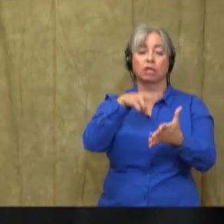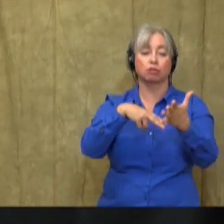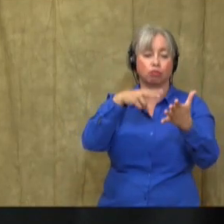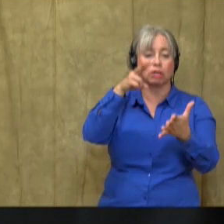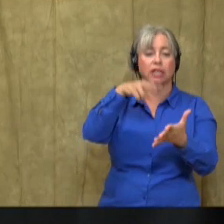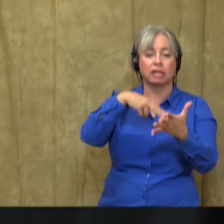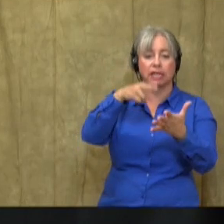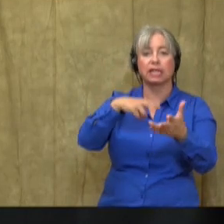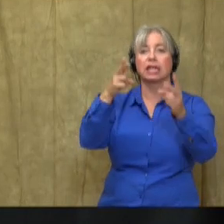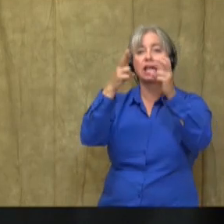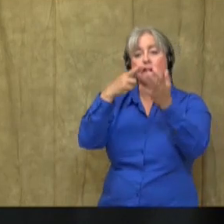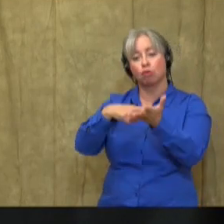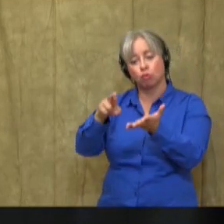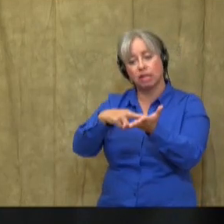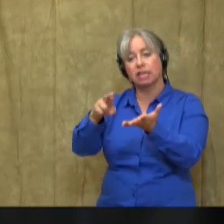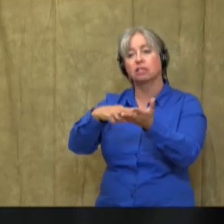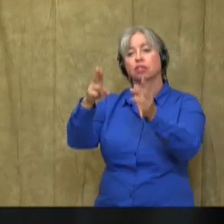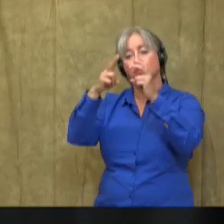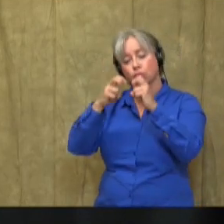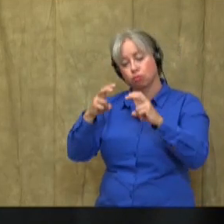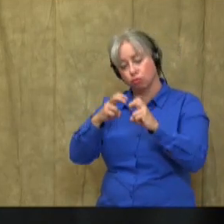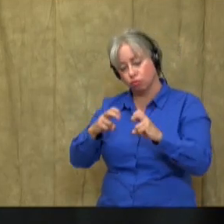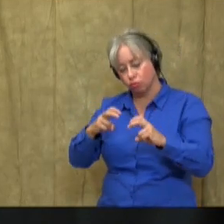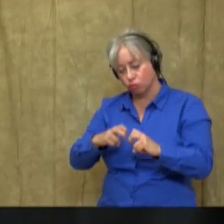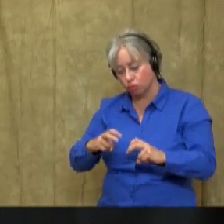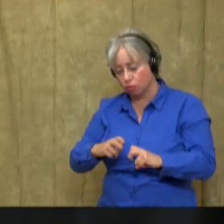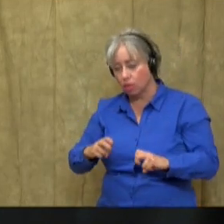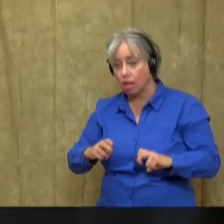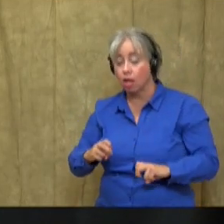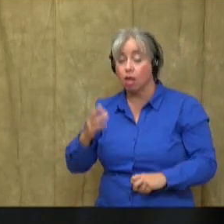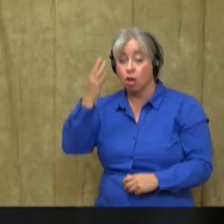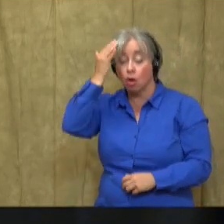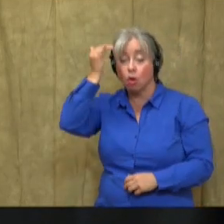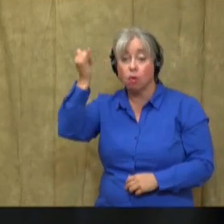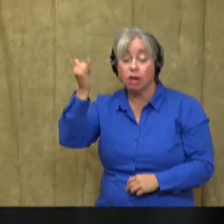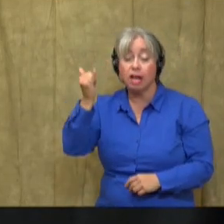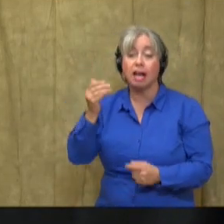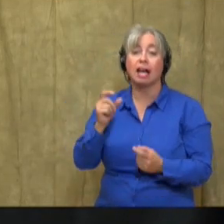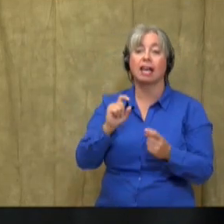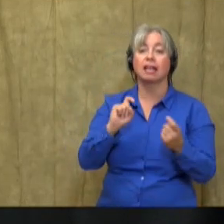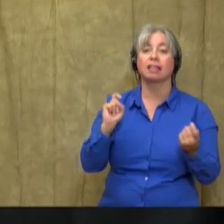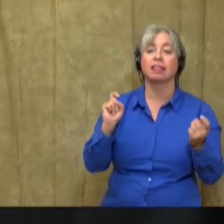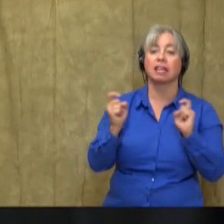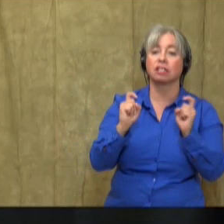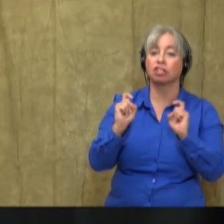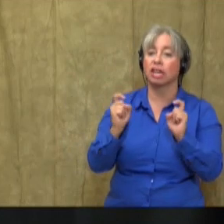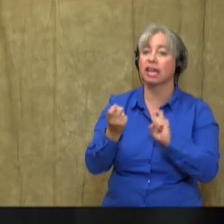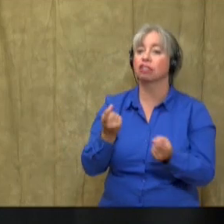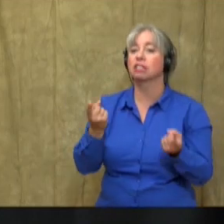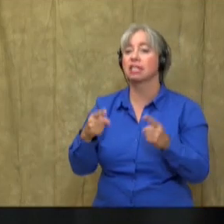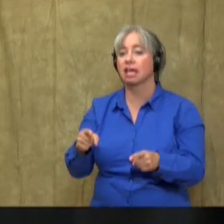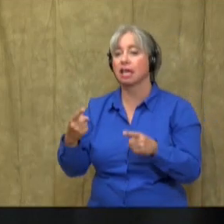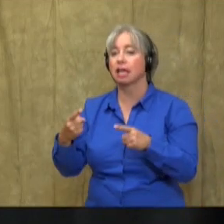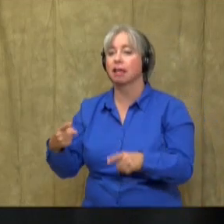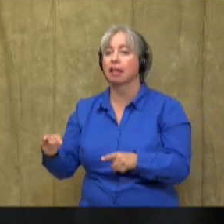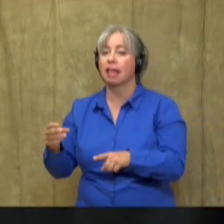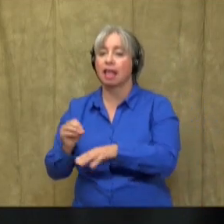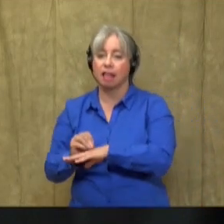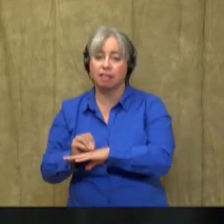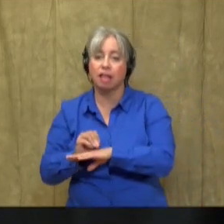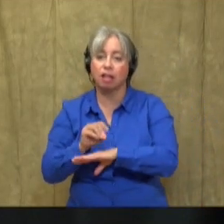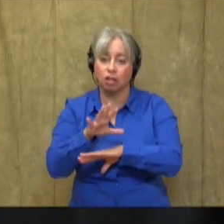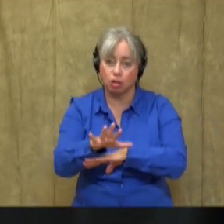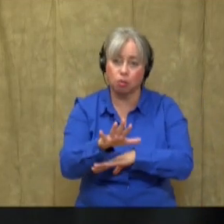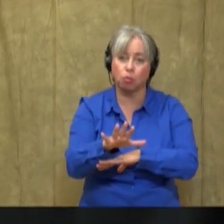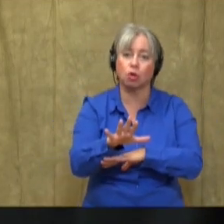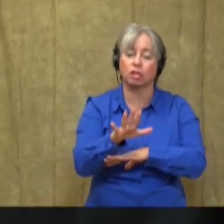research and look into, and I hope that you do, because the changes that happened in Europe during the medieval times had a great effect on what's